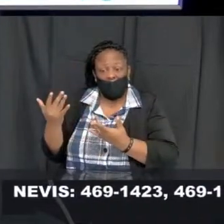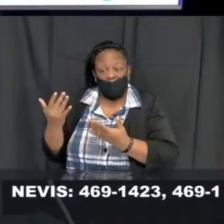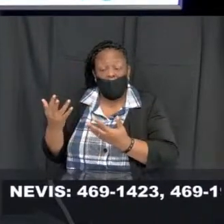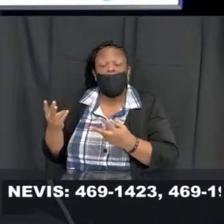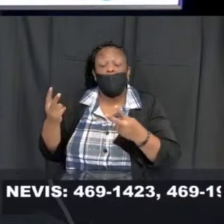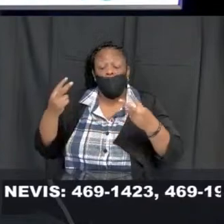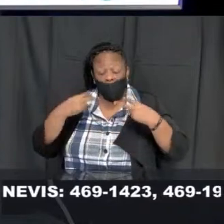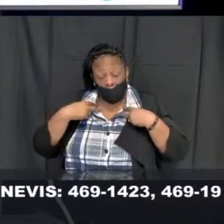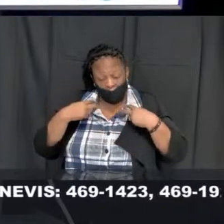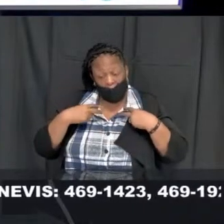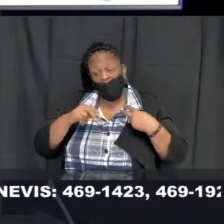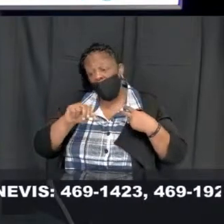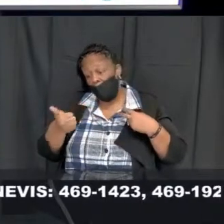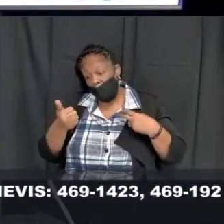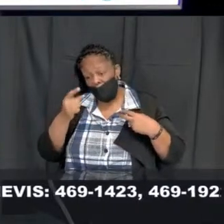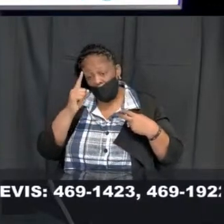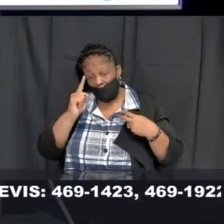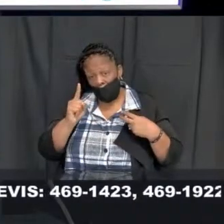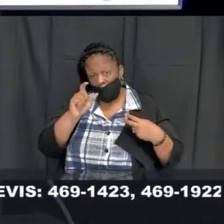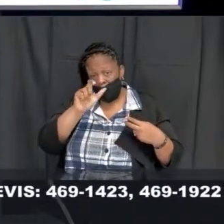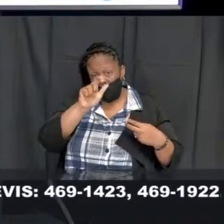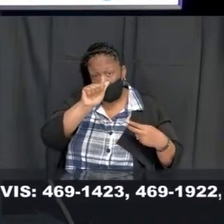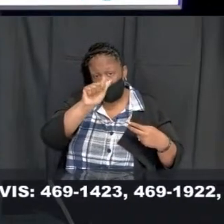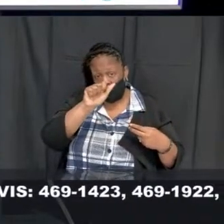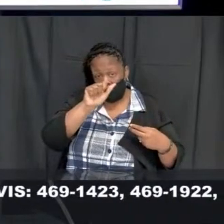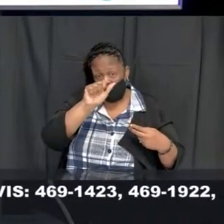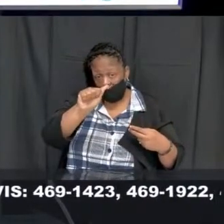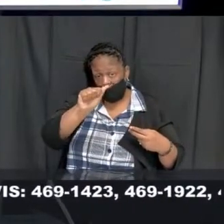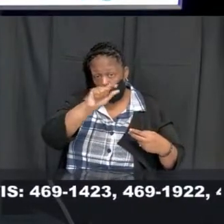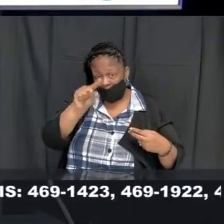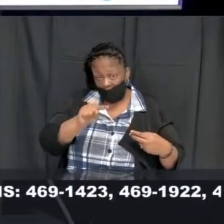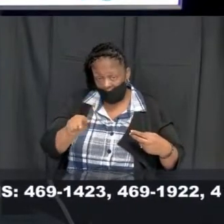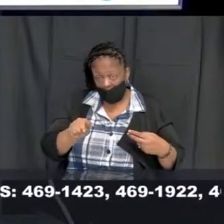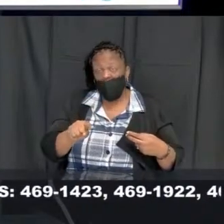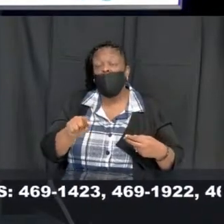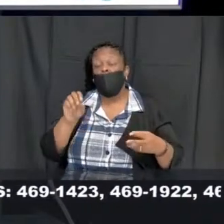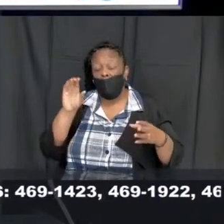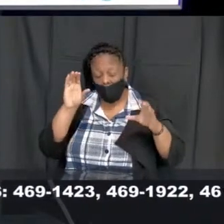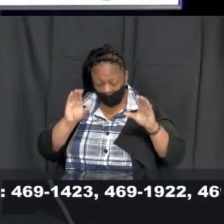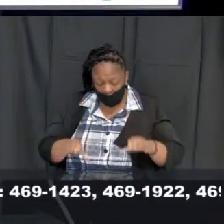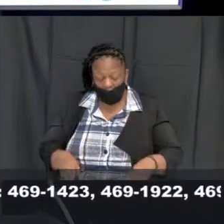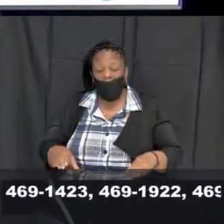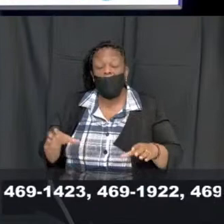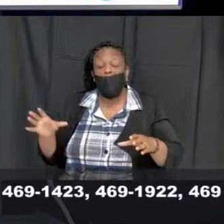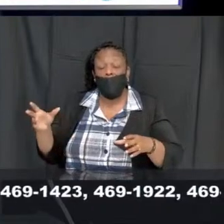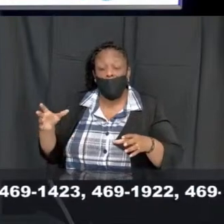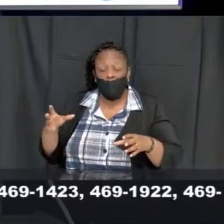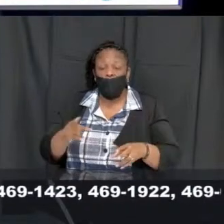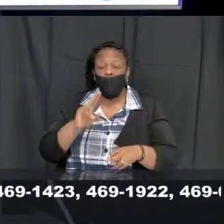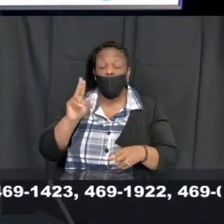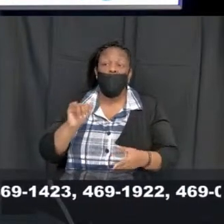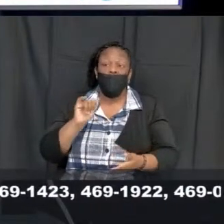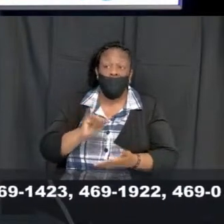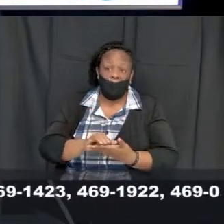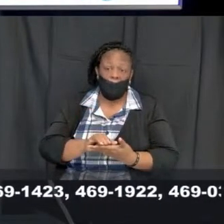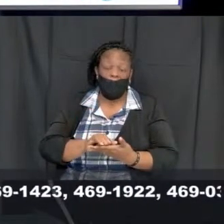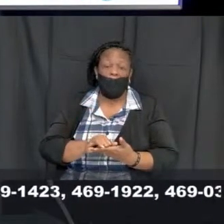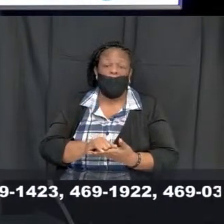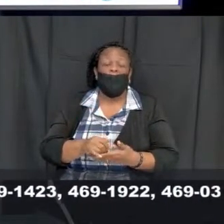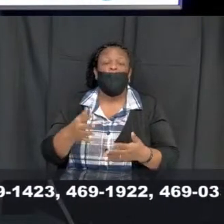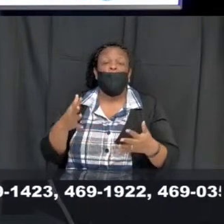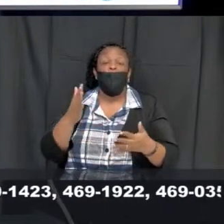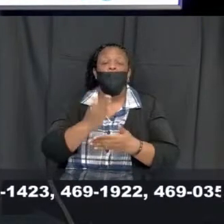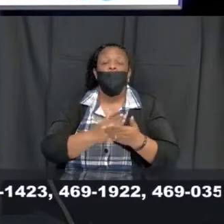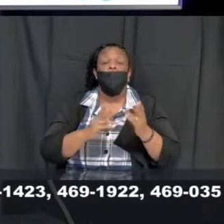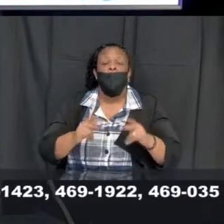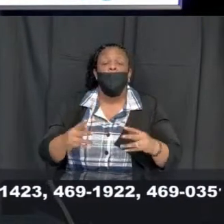have AstraZeneca Oxford vaccines in hand. You have the opportunity in hand. Let us capitalize on it